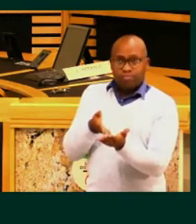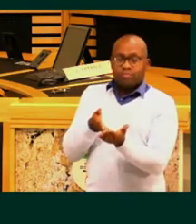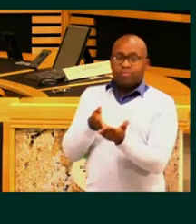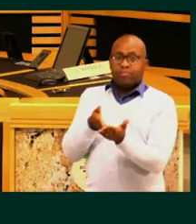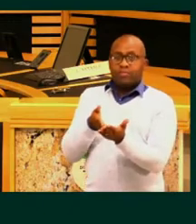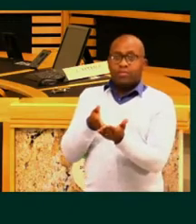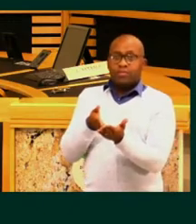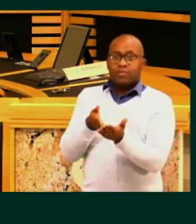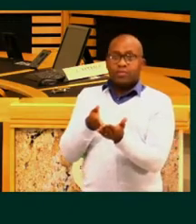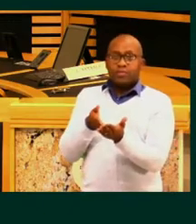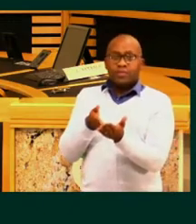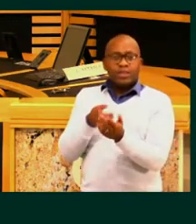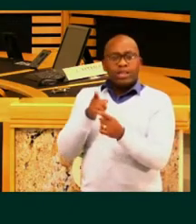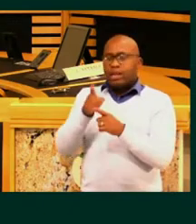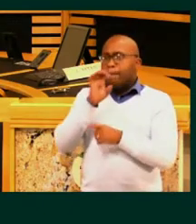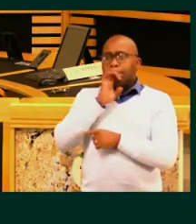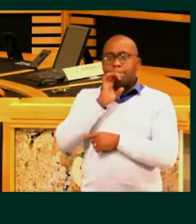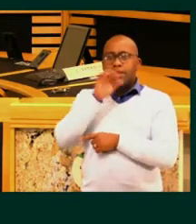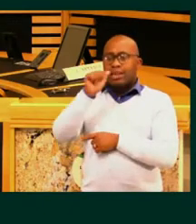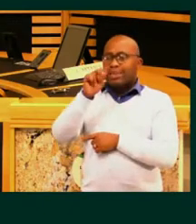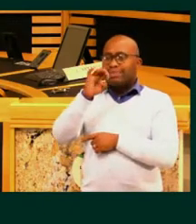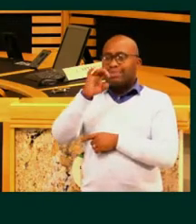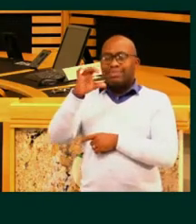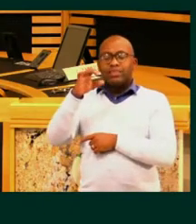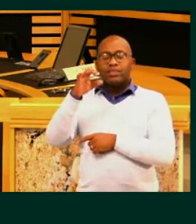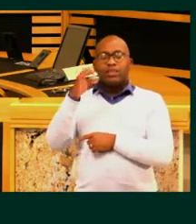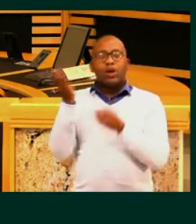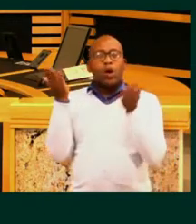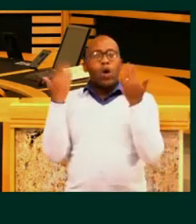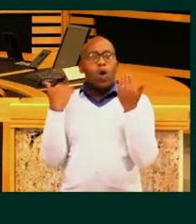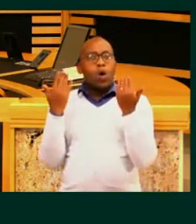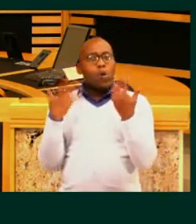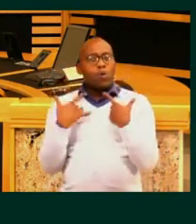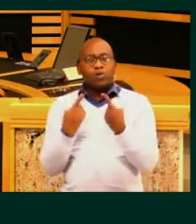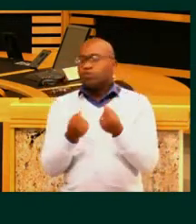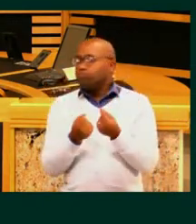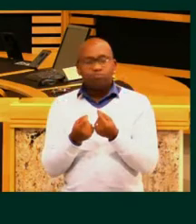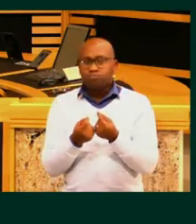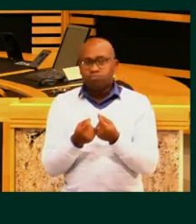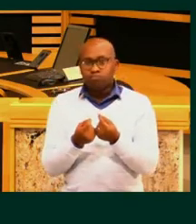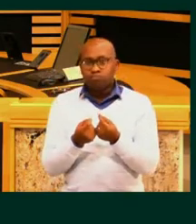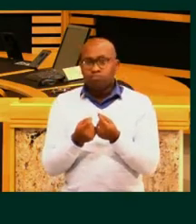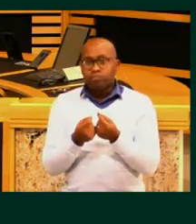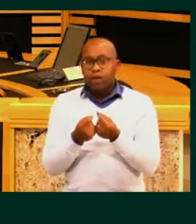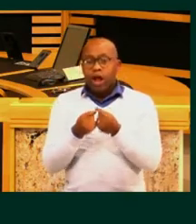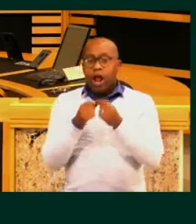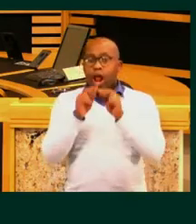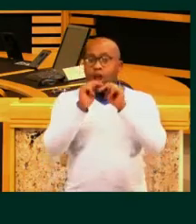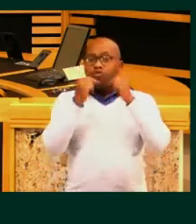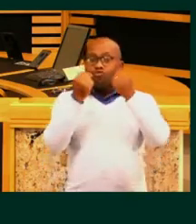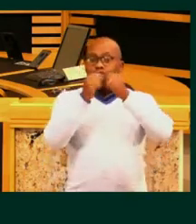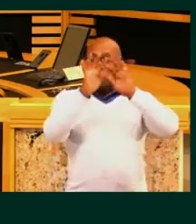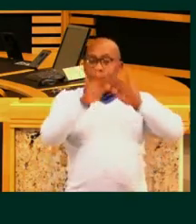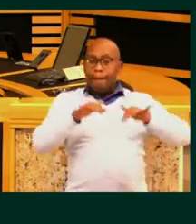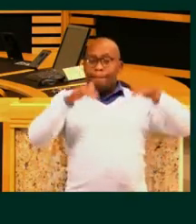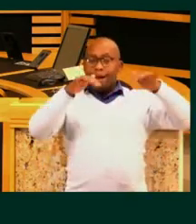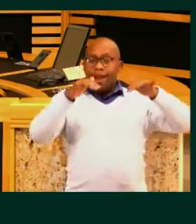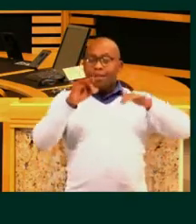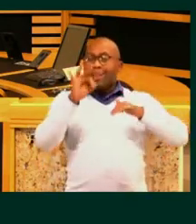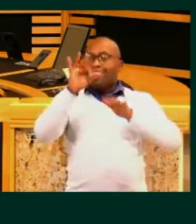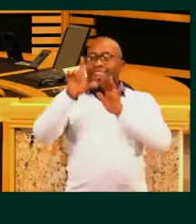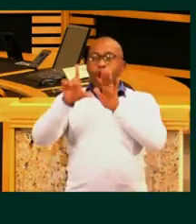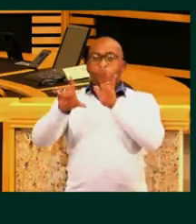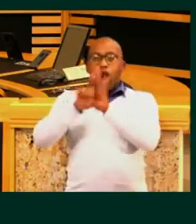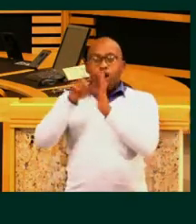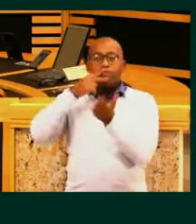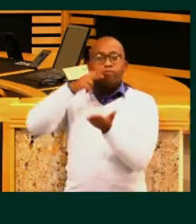ruling party has been sleeping in September 2021 the National Assembly pass Three Laws with the aims of improving the